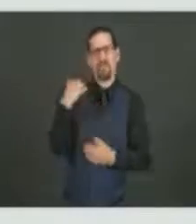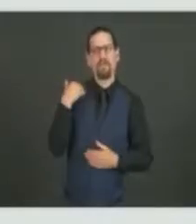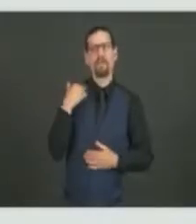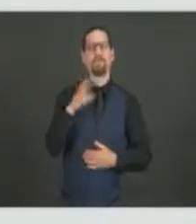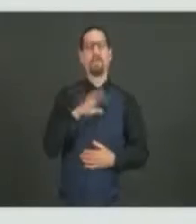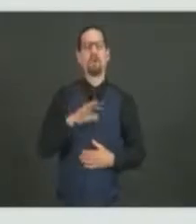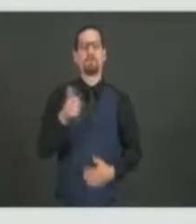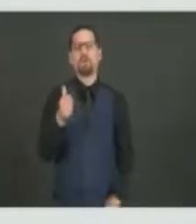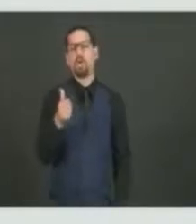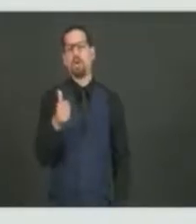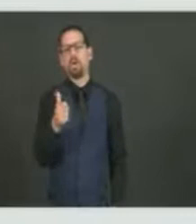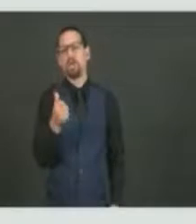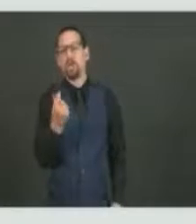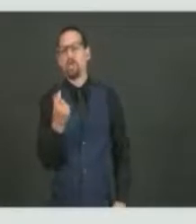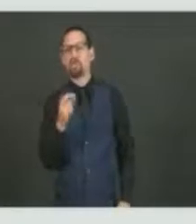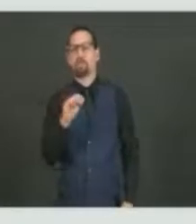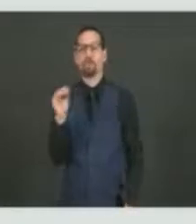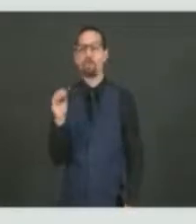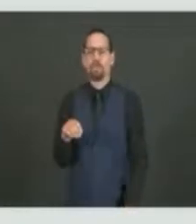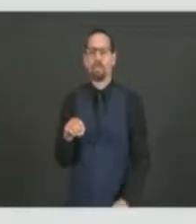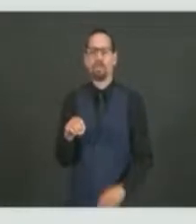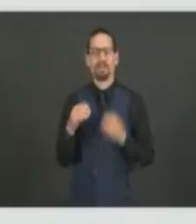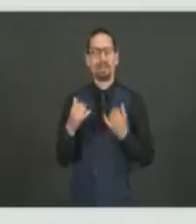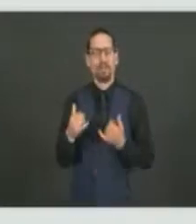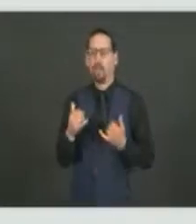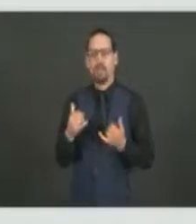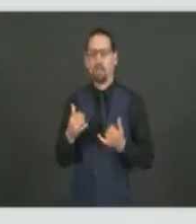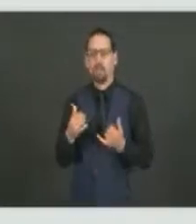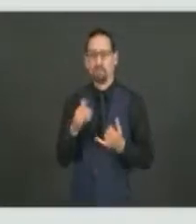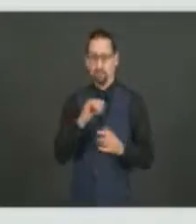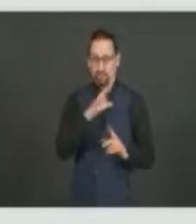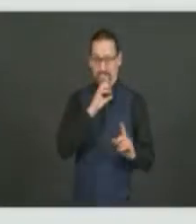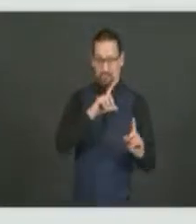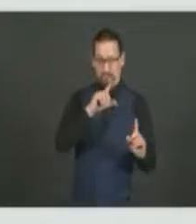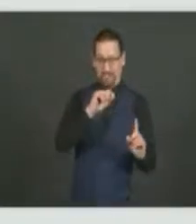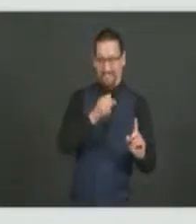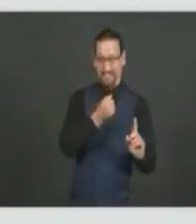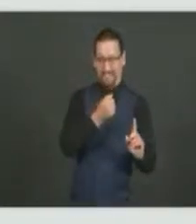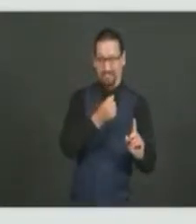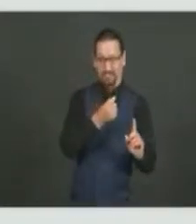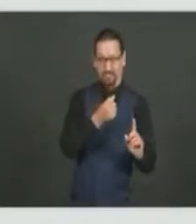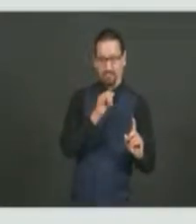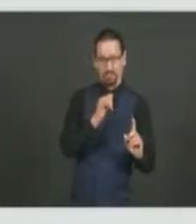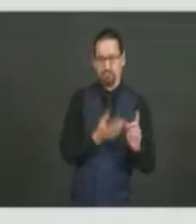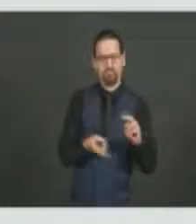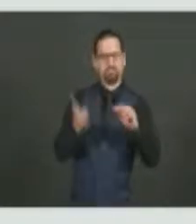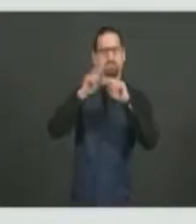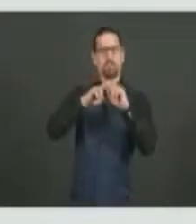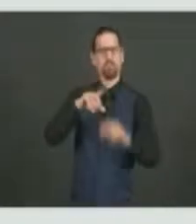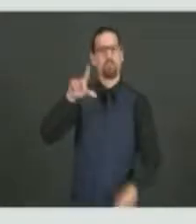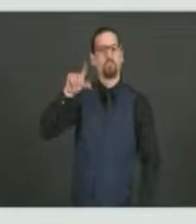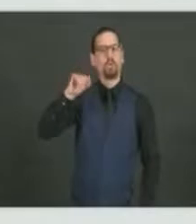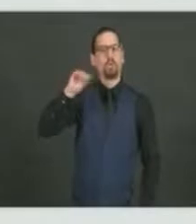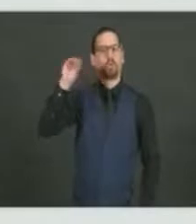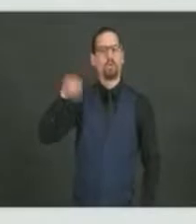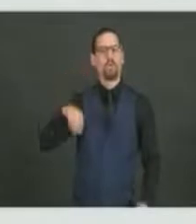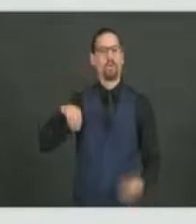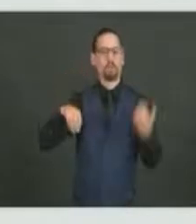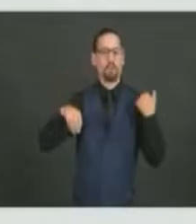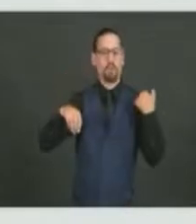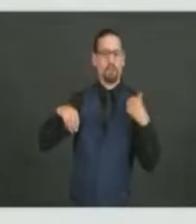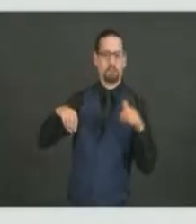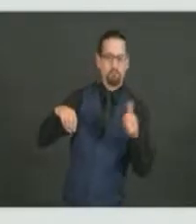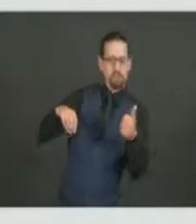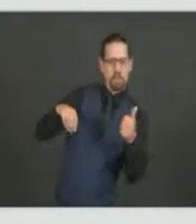cases. More recently, those in their 20s are making up 20% of cases. We need young adults